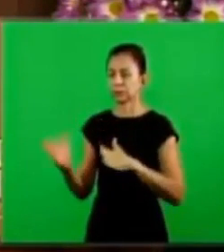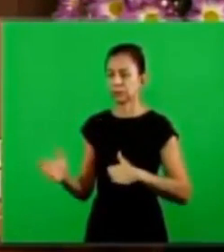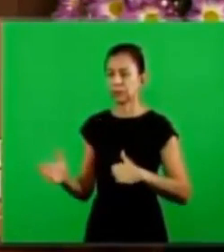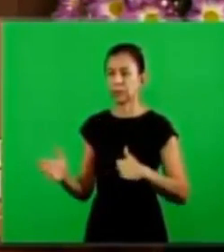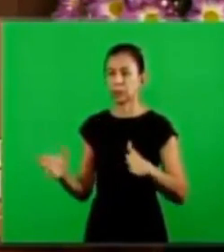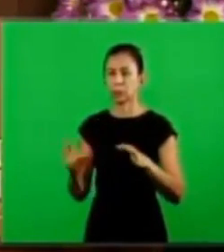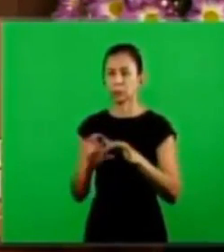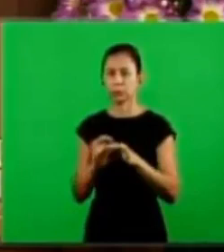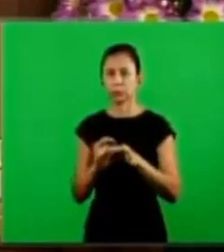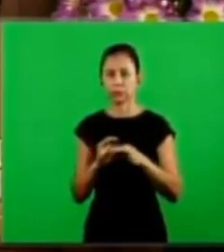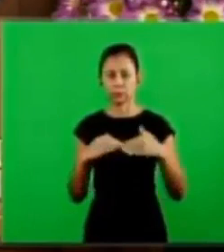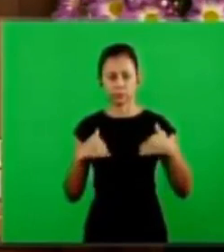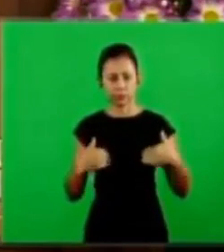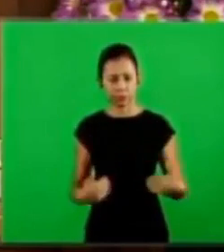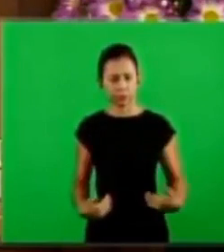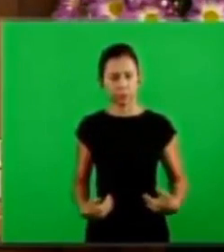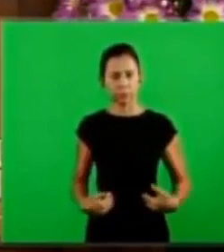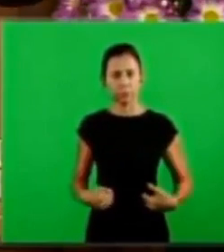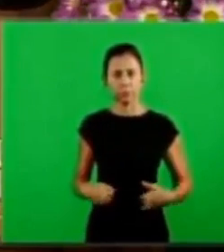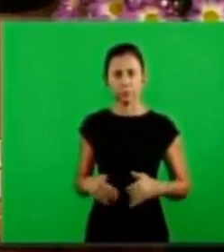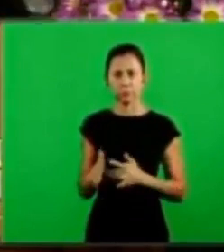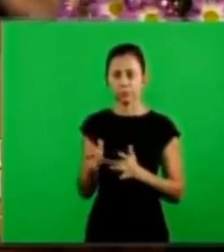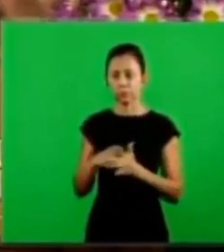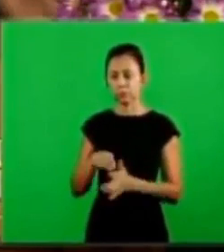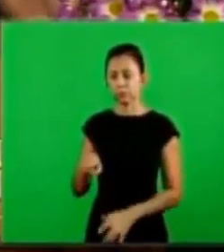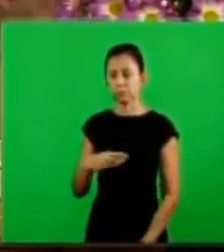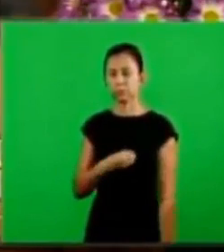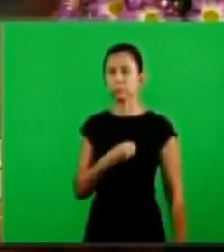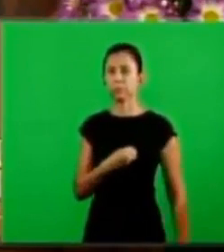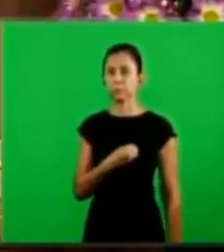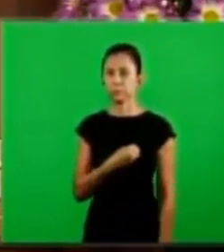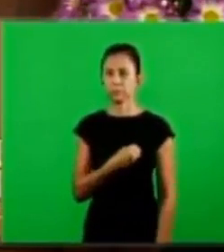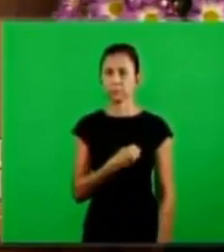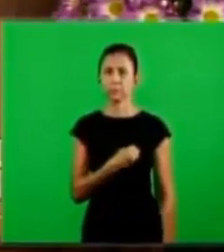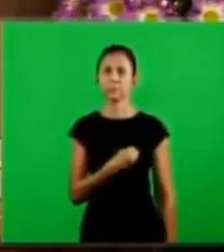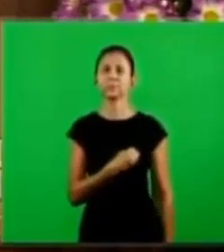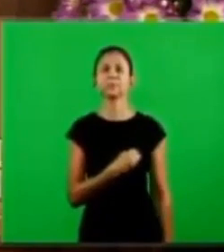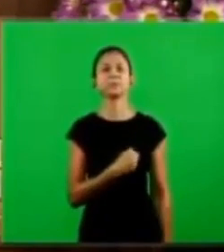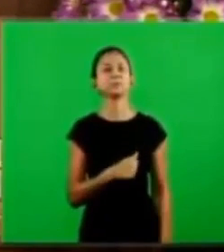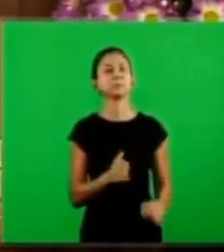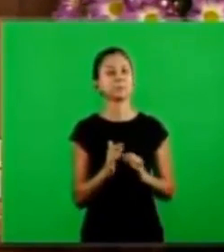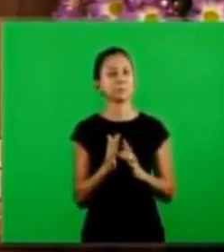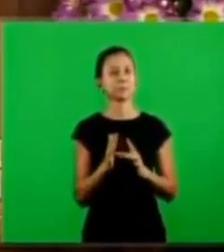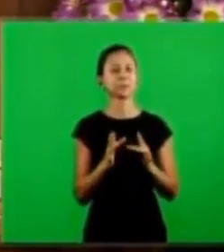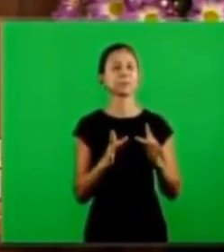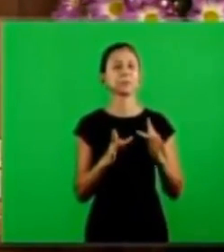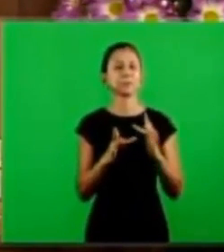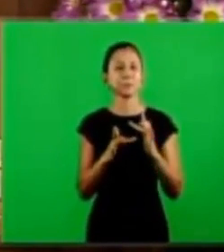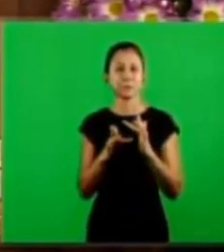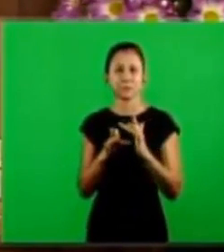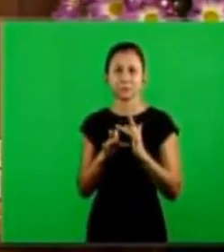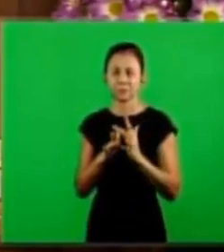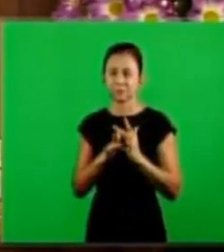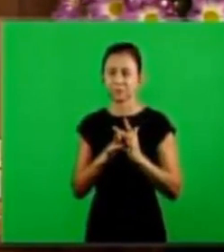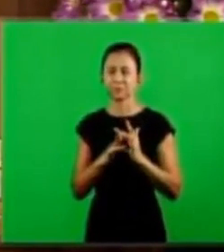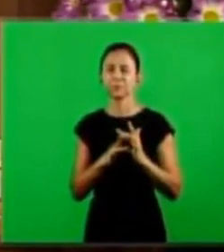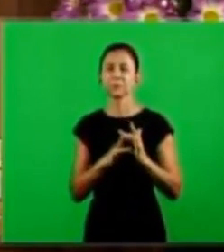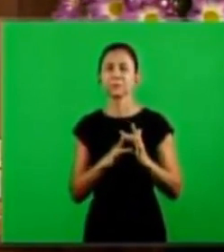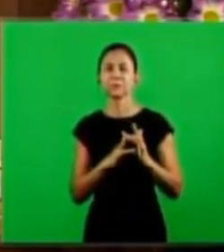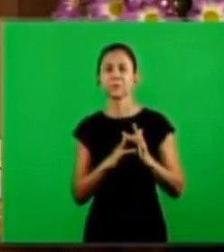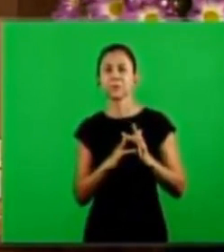When Jesus was there, when Jesus